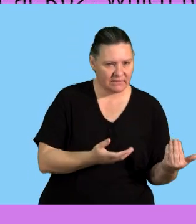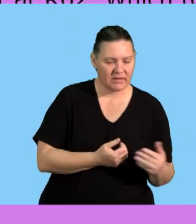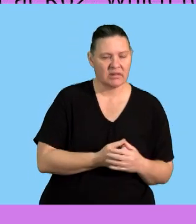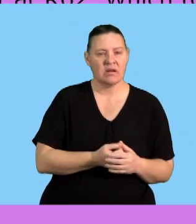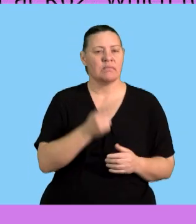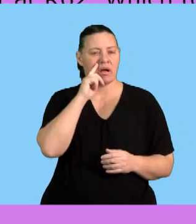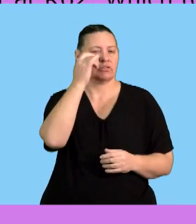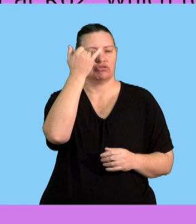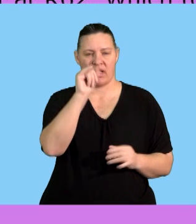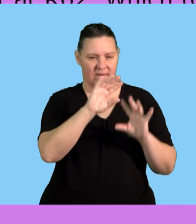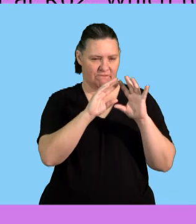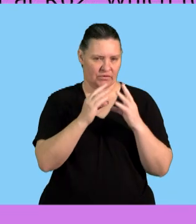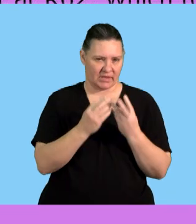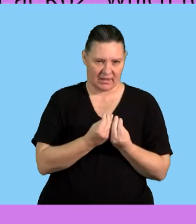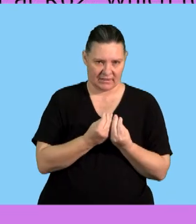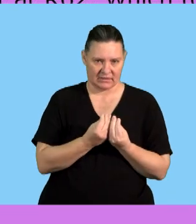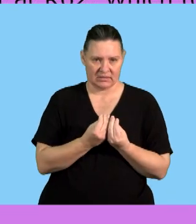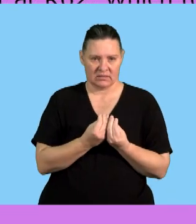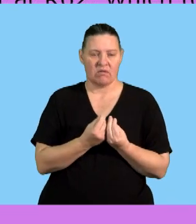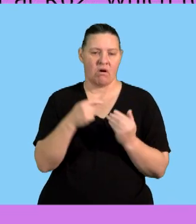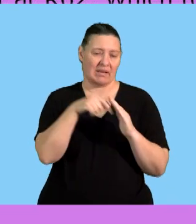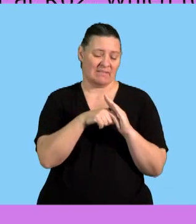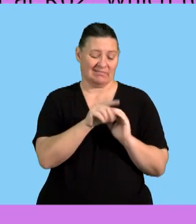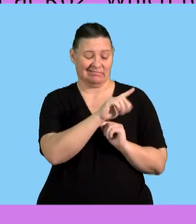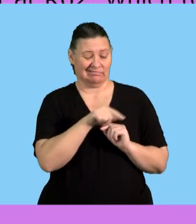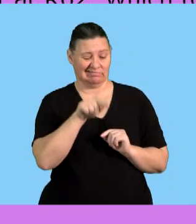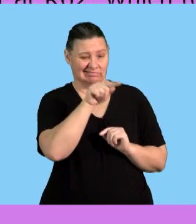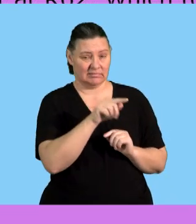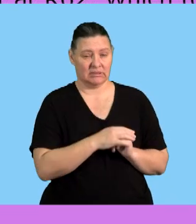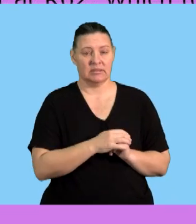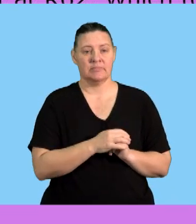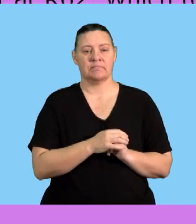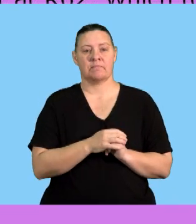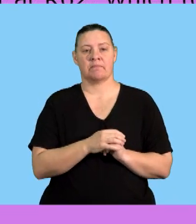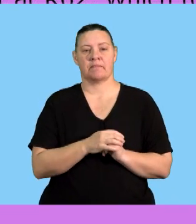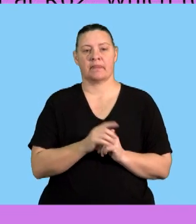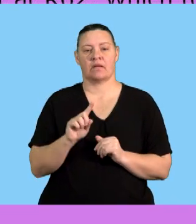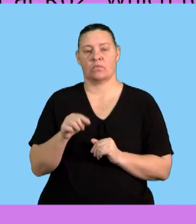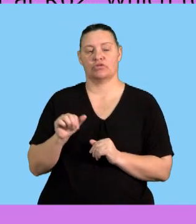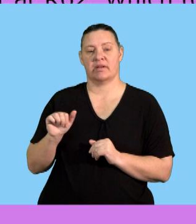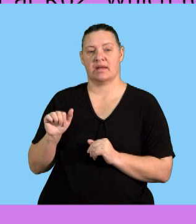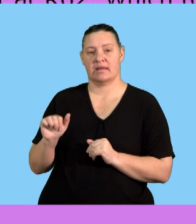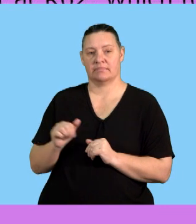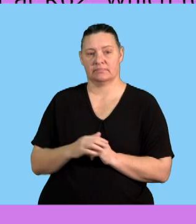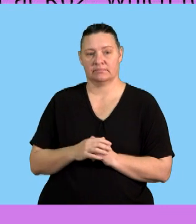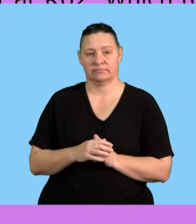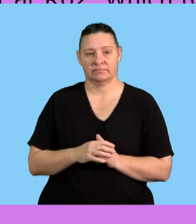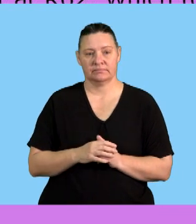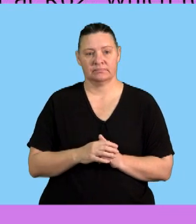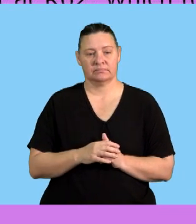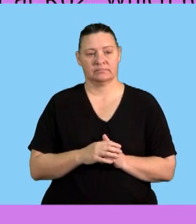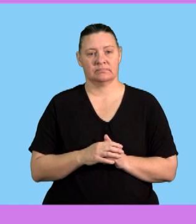You just need to check everything on the given context. Now, let us go to questions.